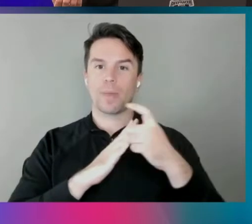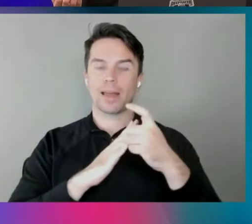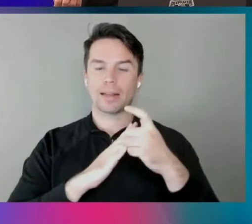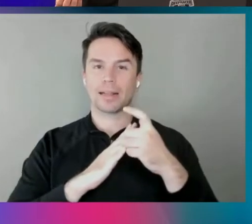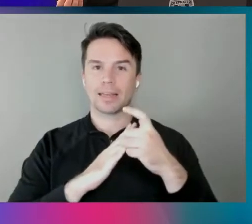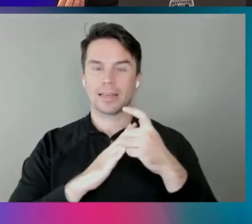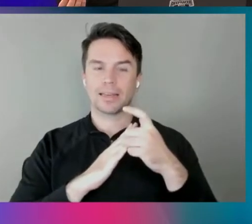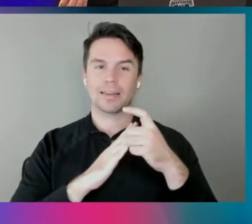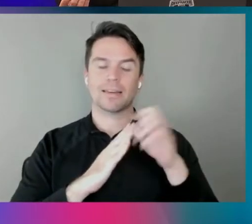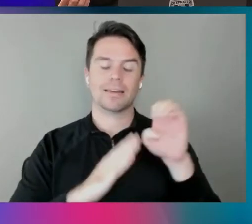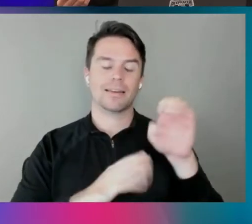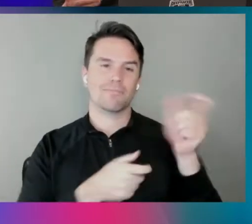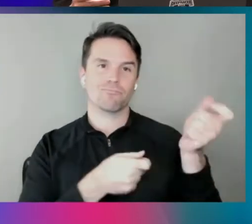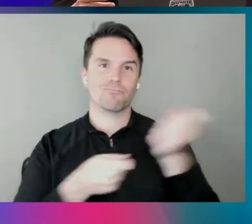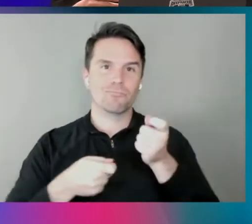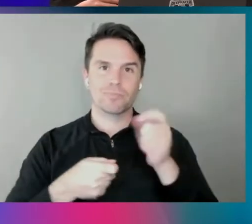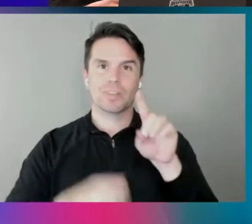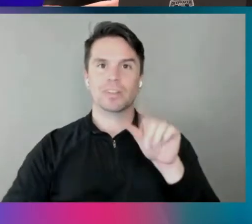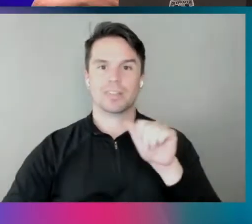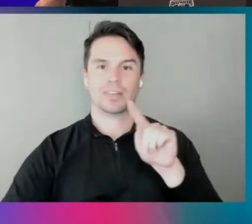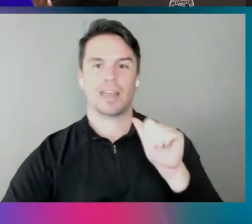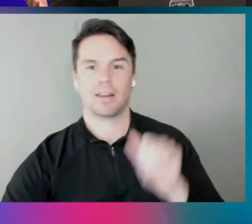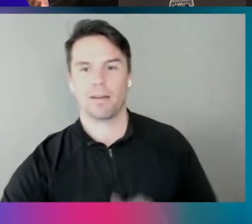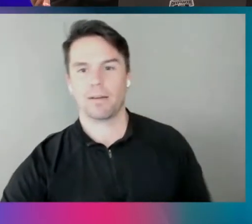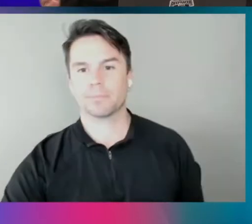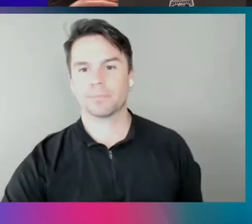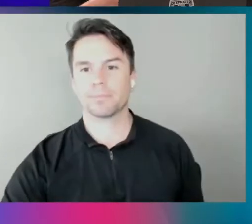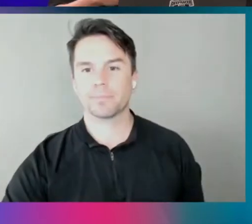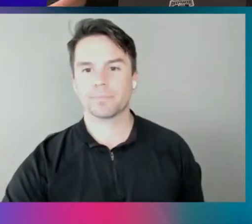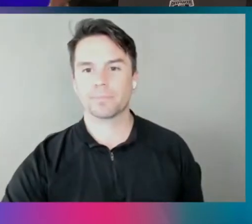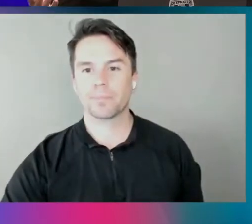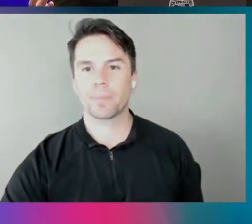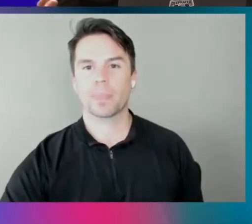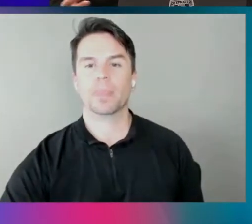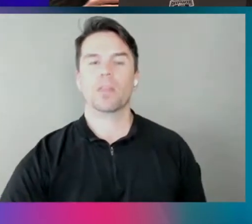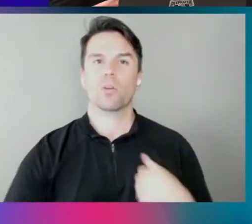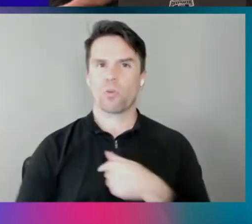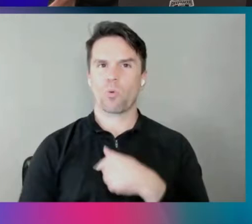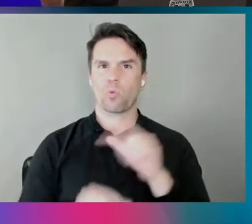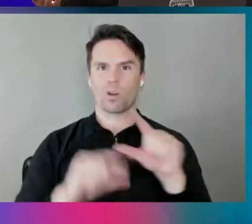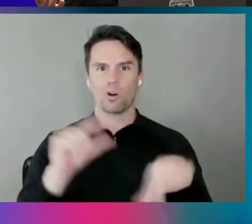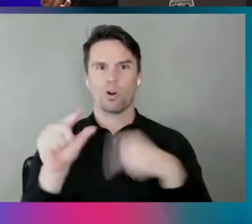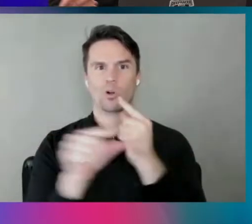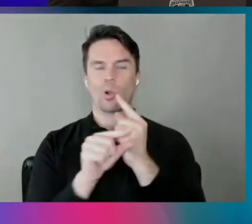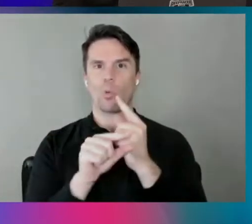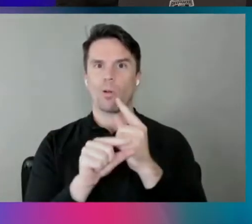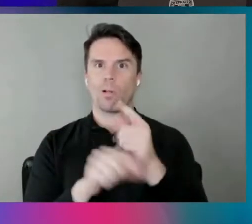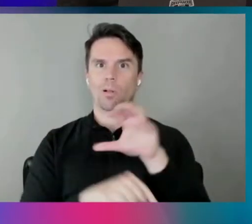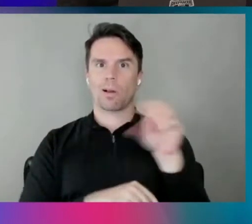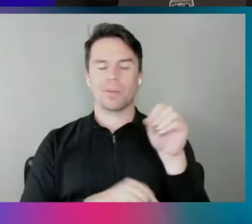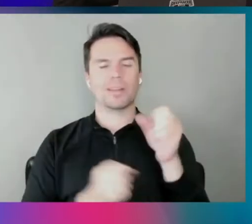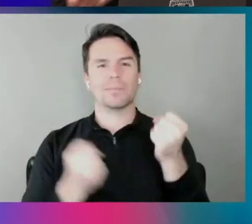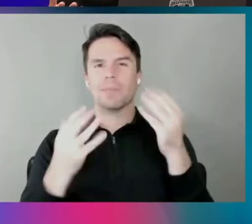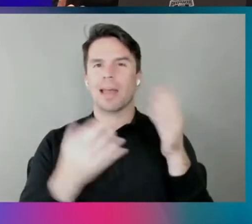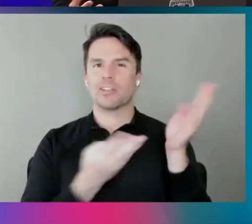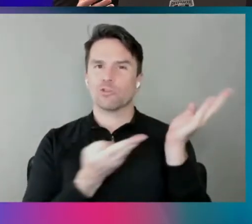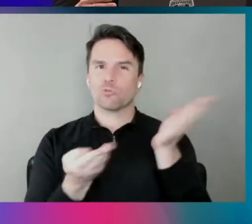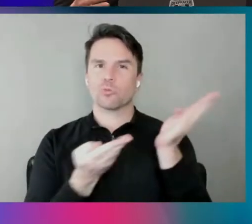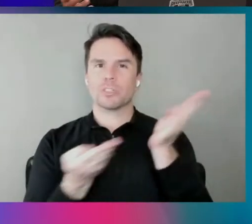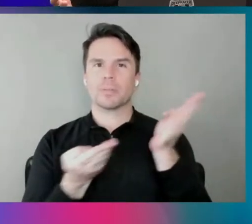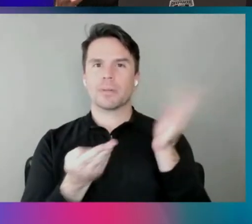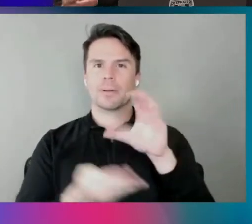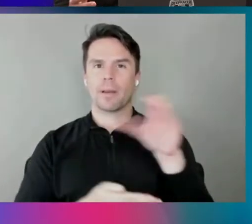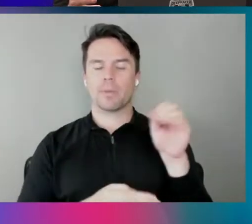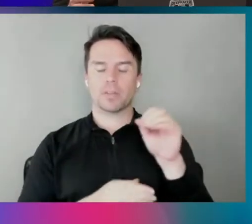English language support, but we are a global company, and a lot of streaming companies are global companies as well. And the first ask